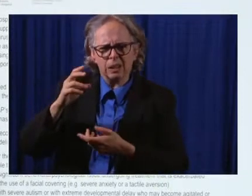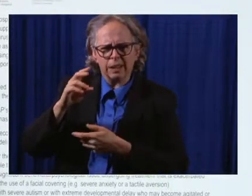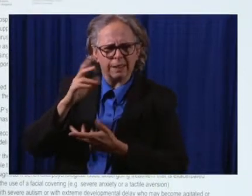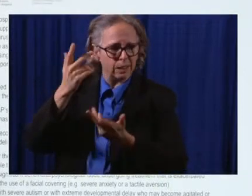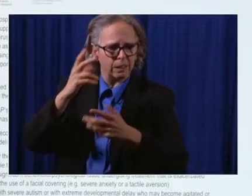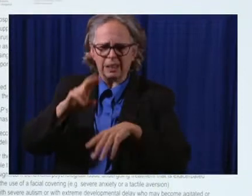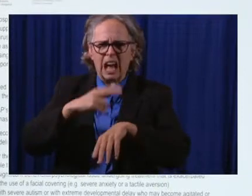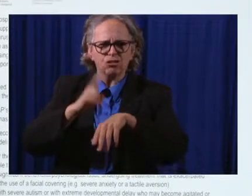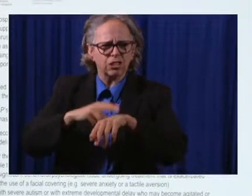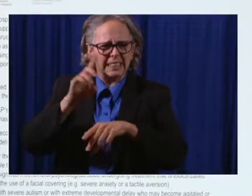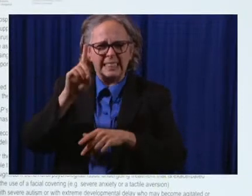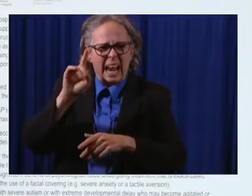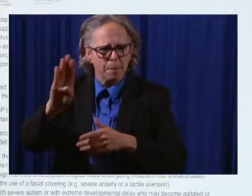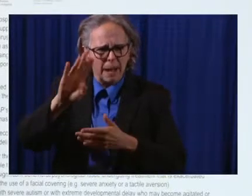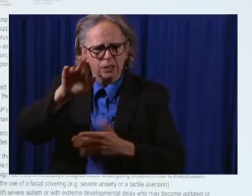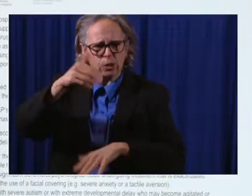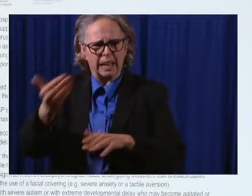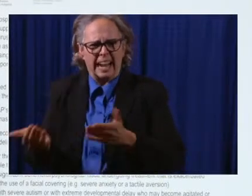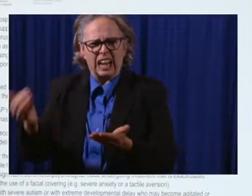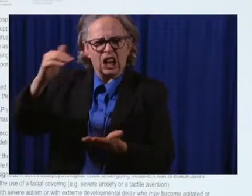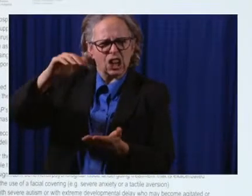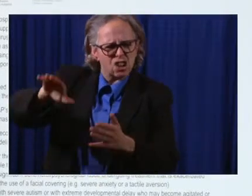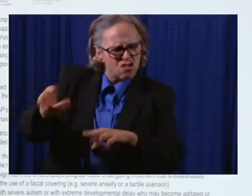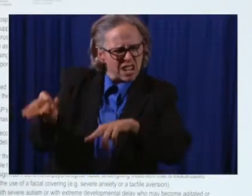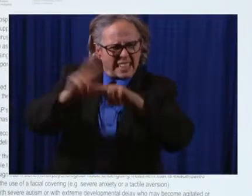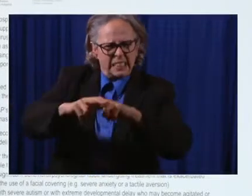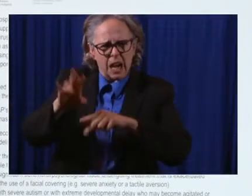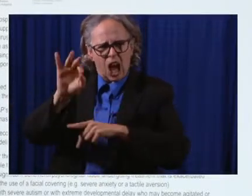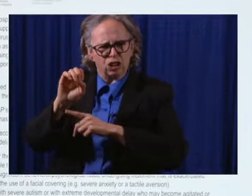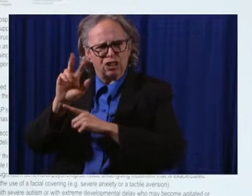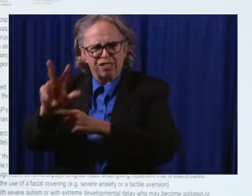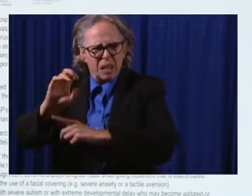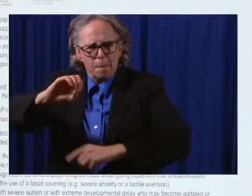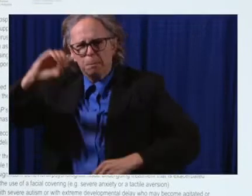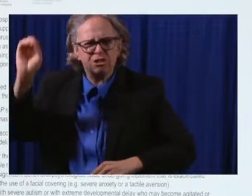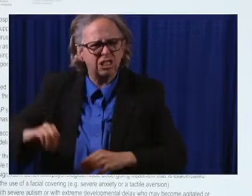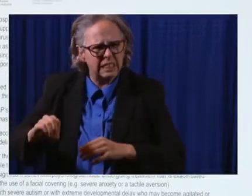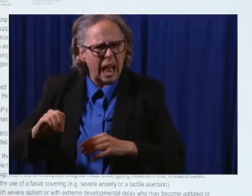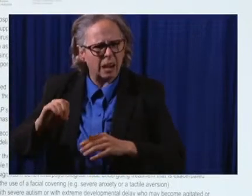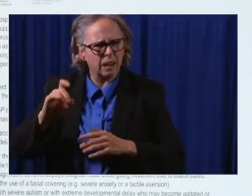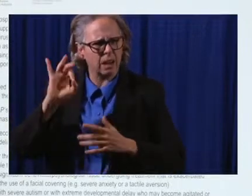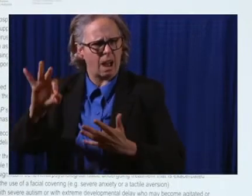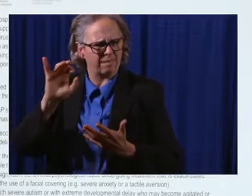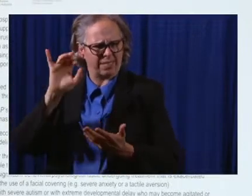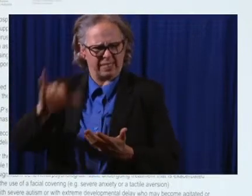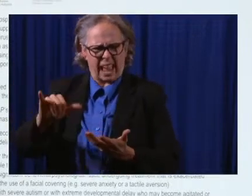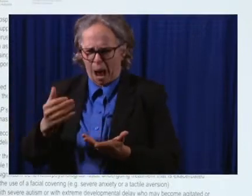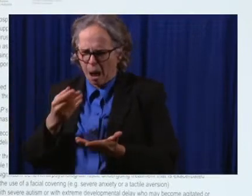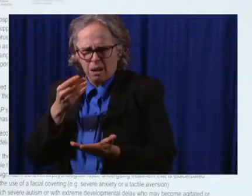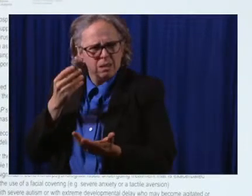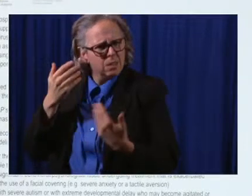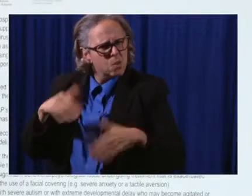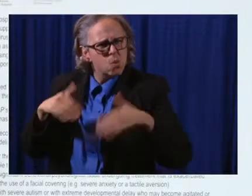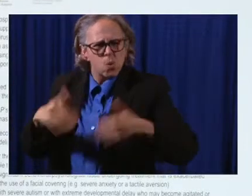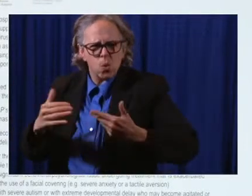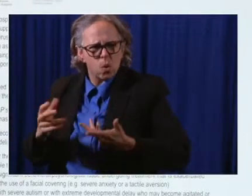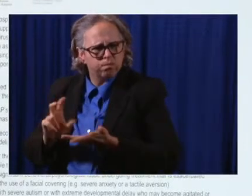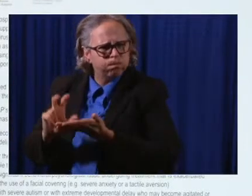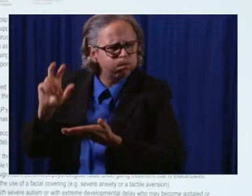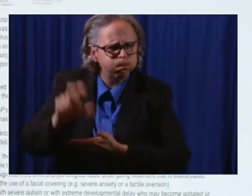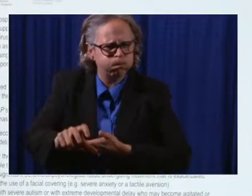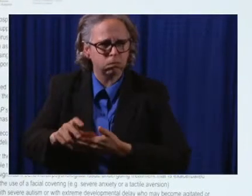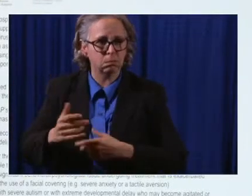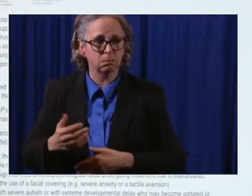2019, a 903% increase. When warrants for dangerous